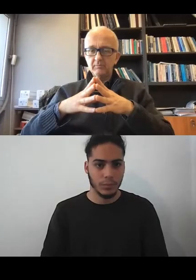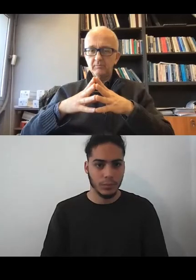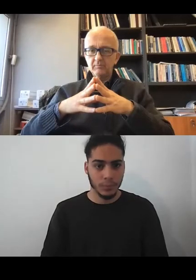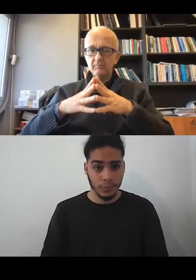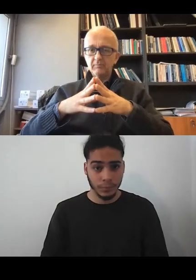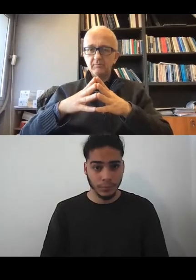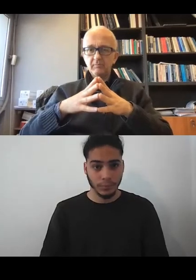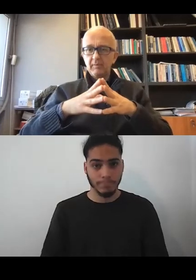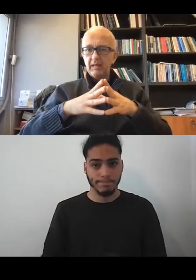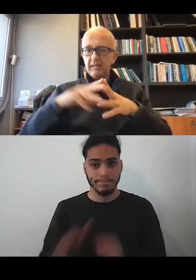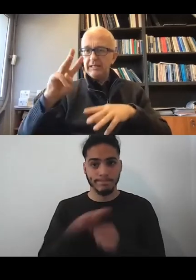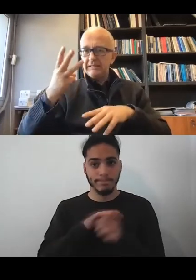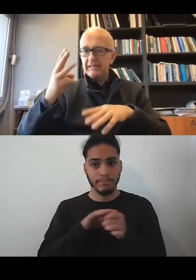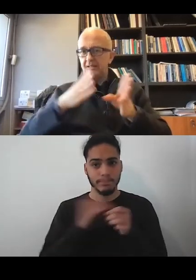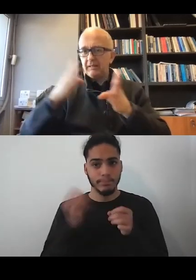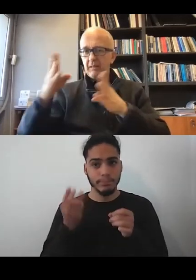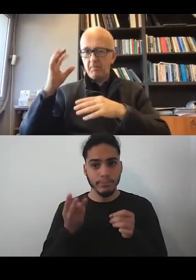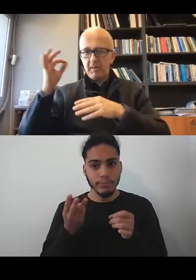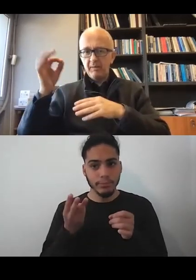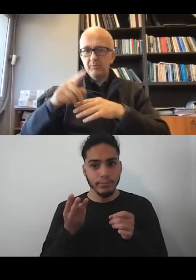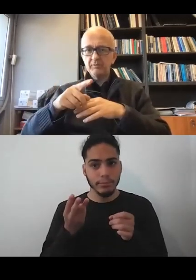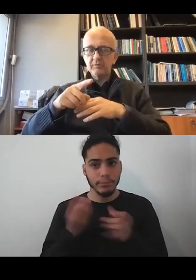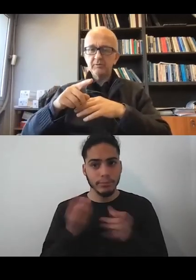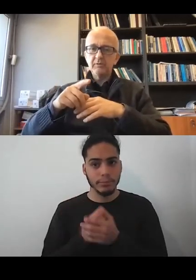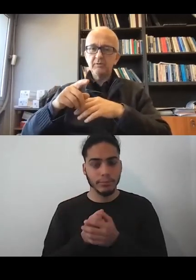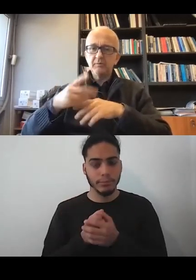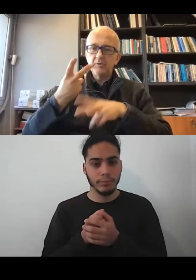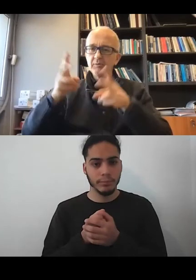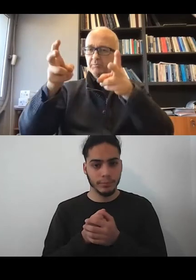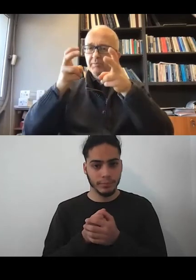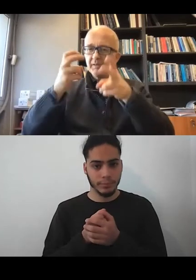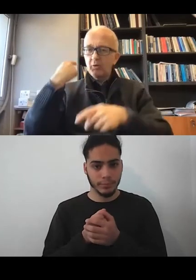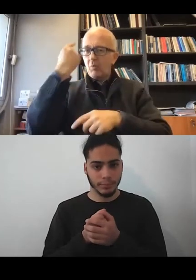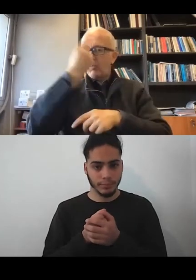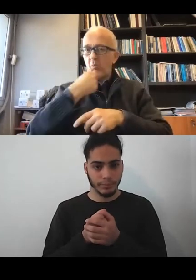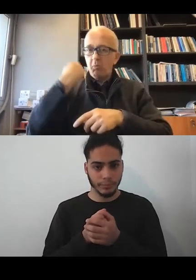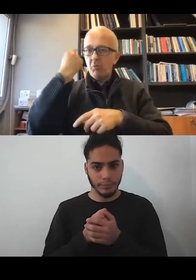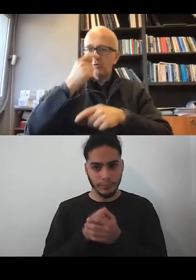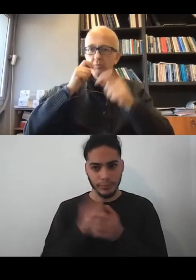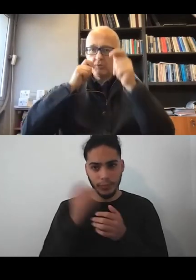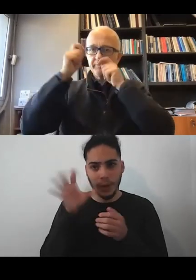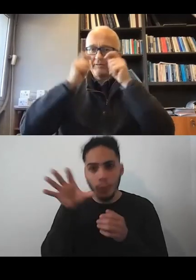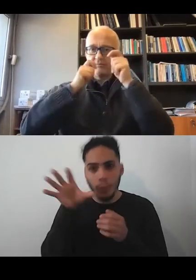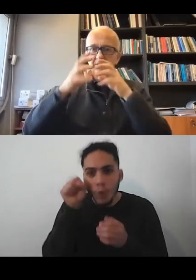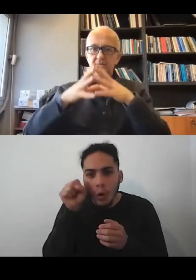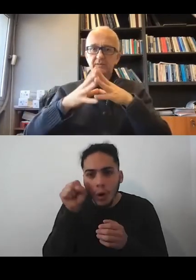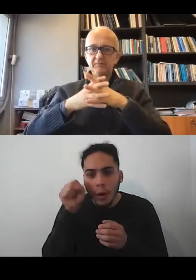Third case, detection of the face and its features.